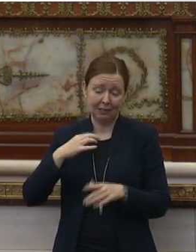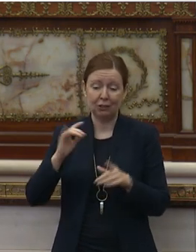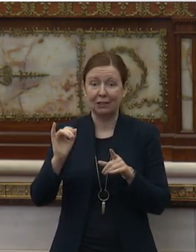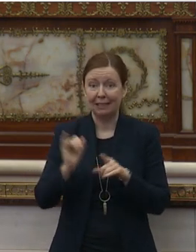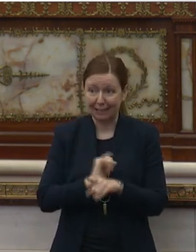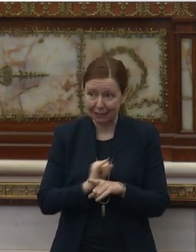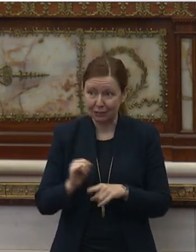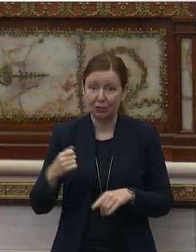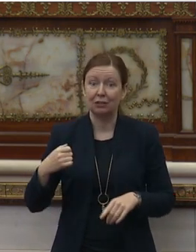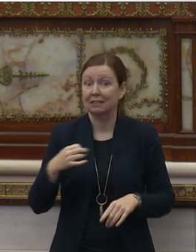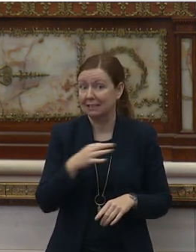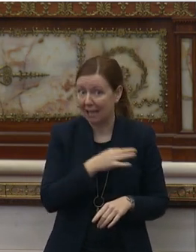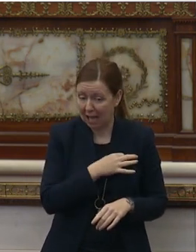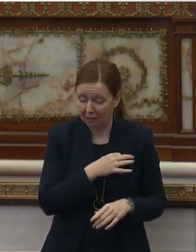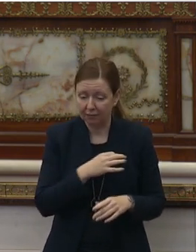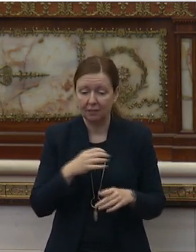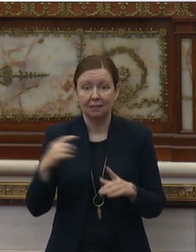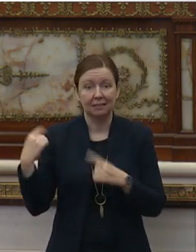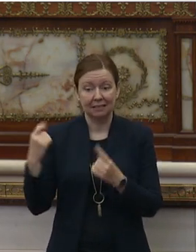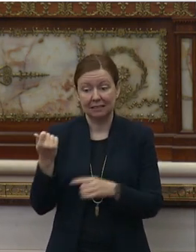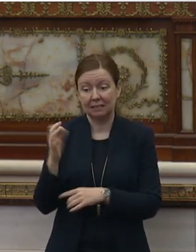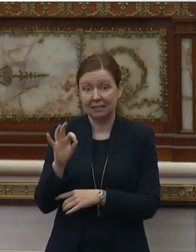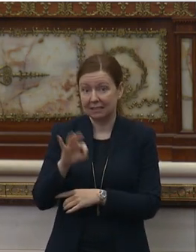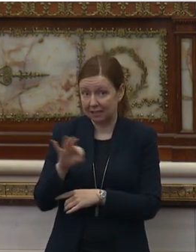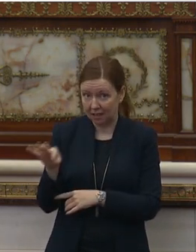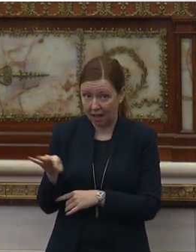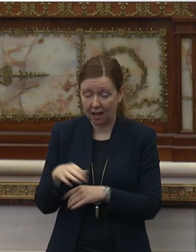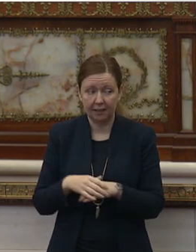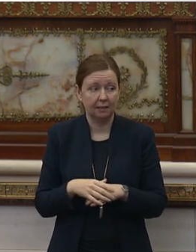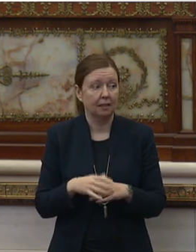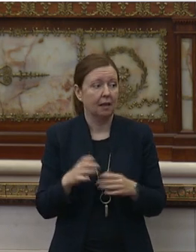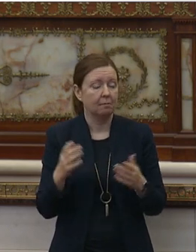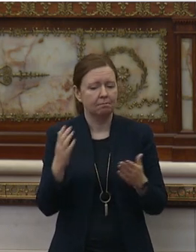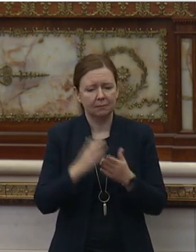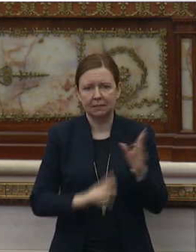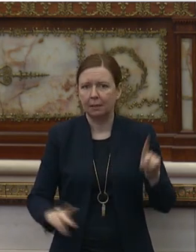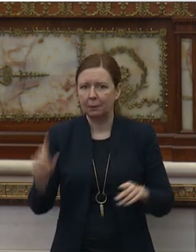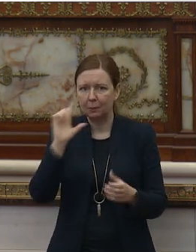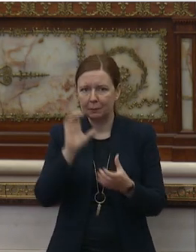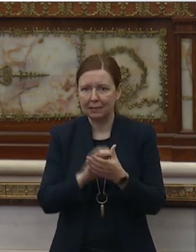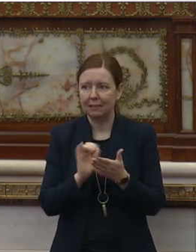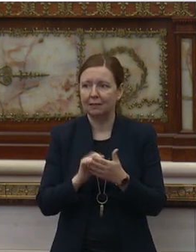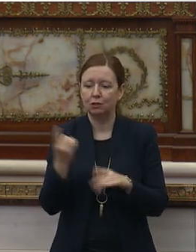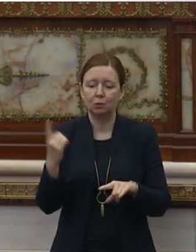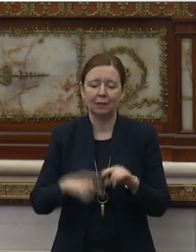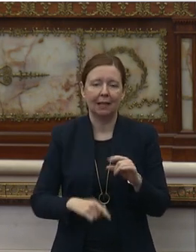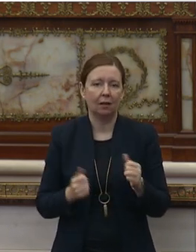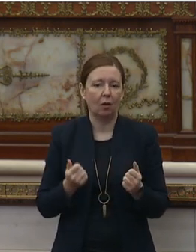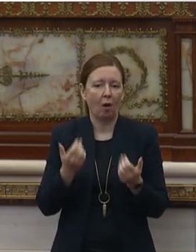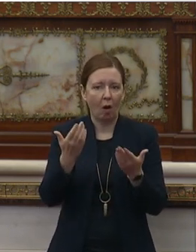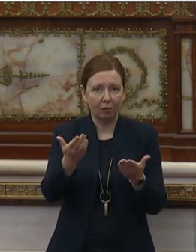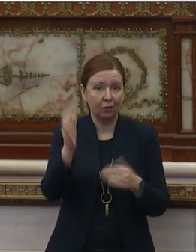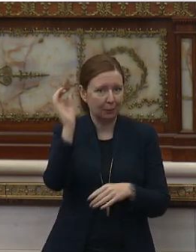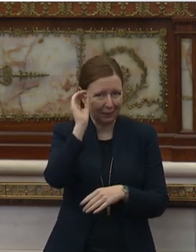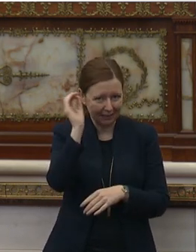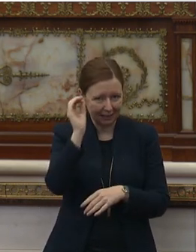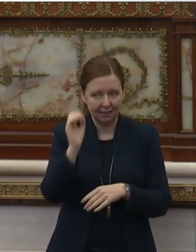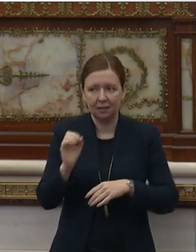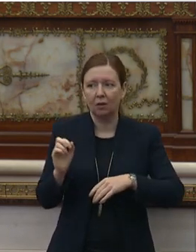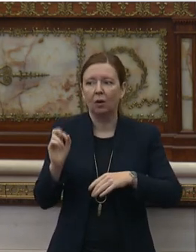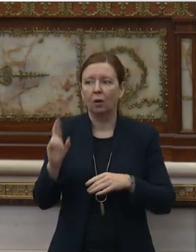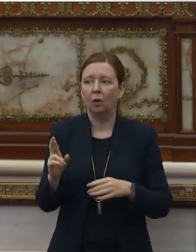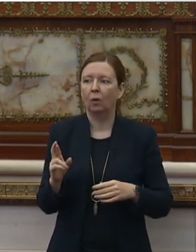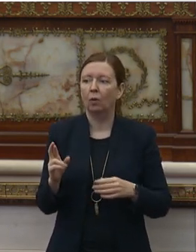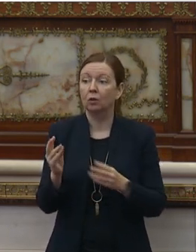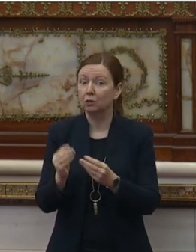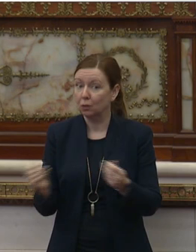intern, or a staffer since 1999, is that some people believe that you can't offer an opinion or a